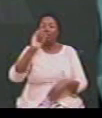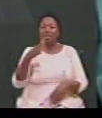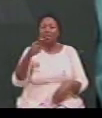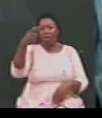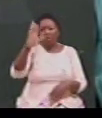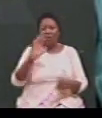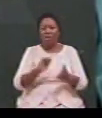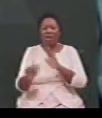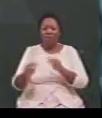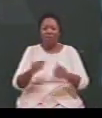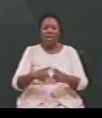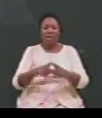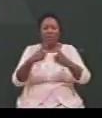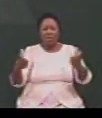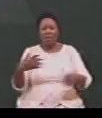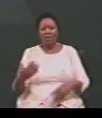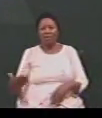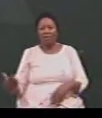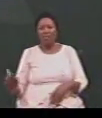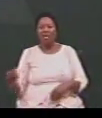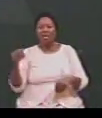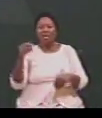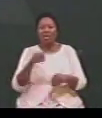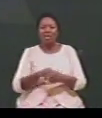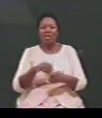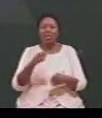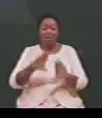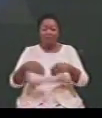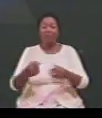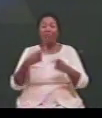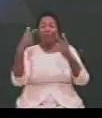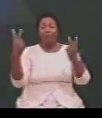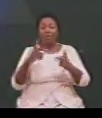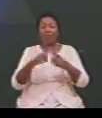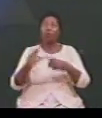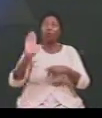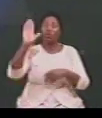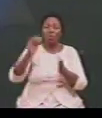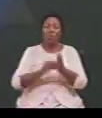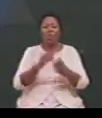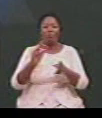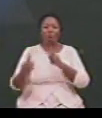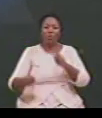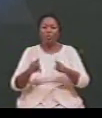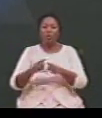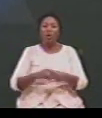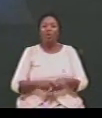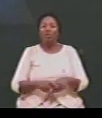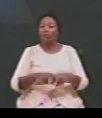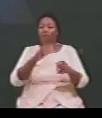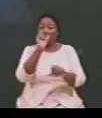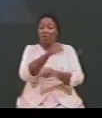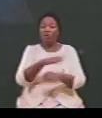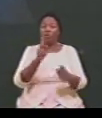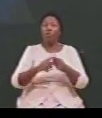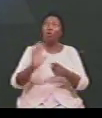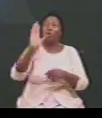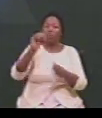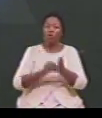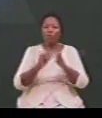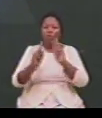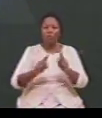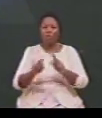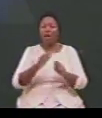that doeth great things, giving victory to his people, triumph to his people, power to